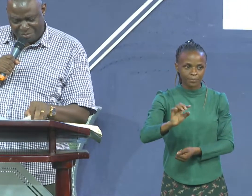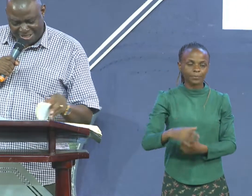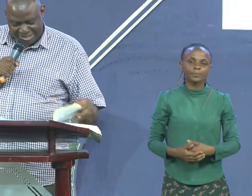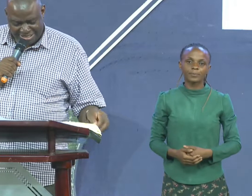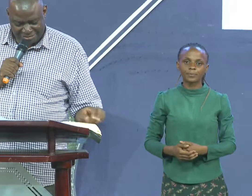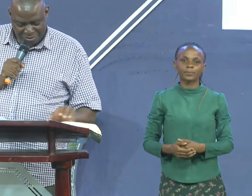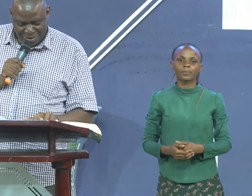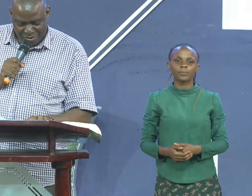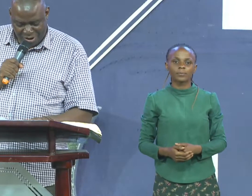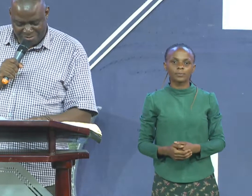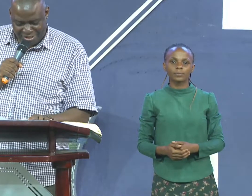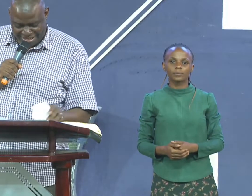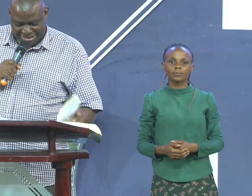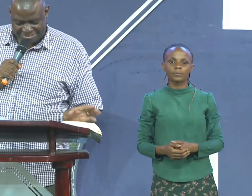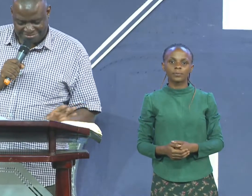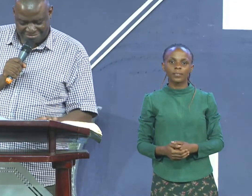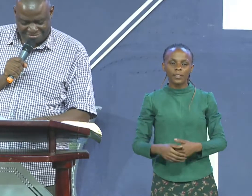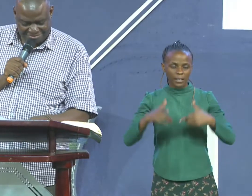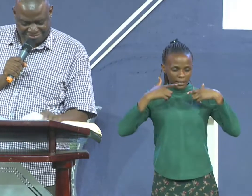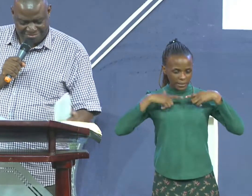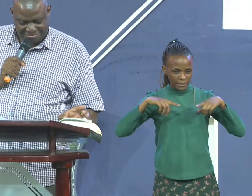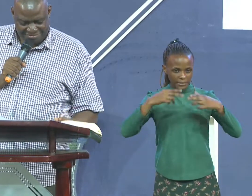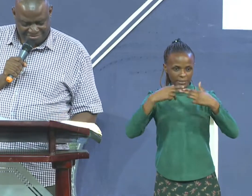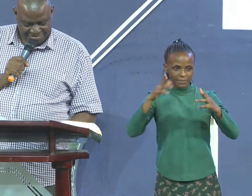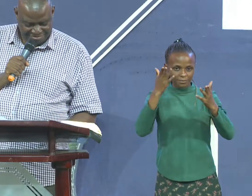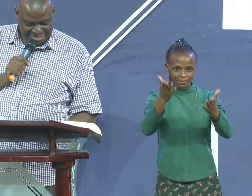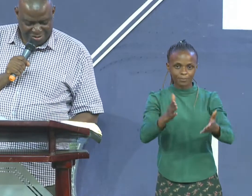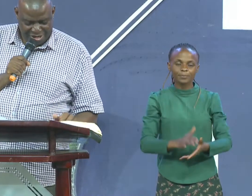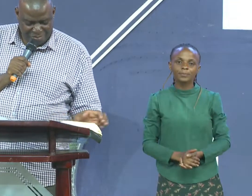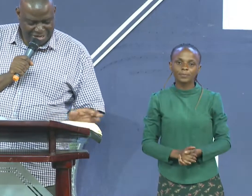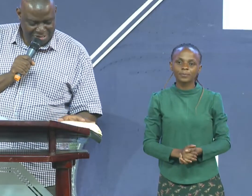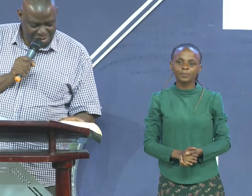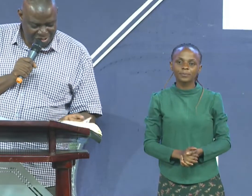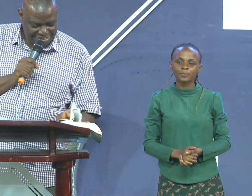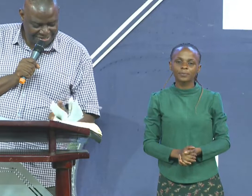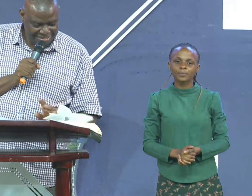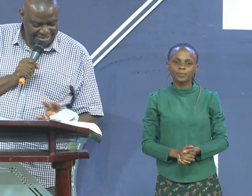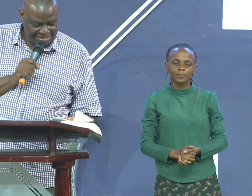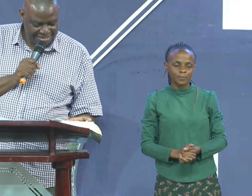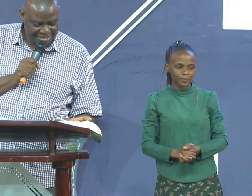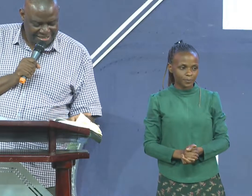Let us begin it from around there. So help us, God,